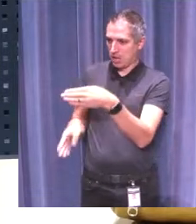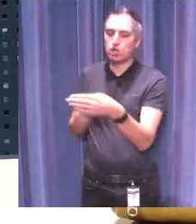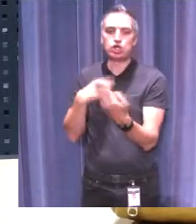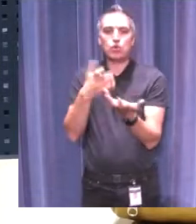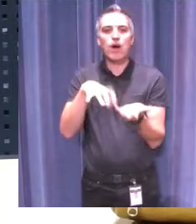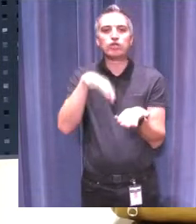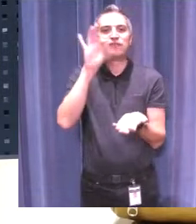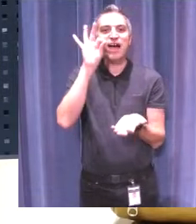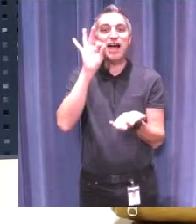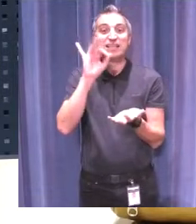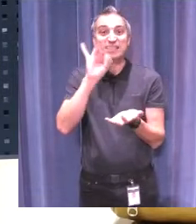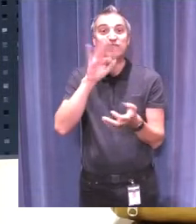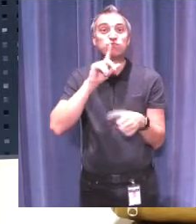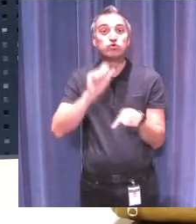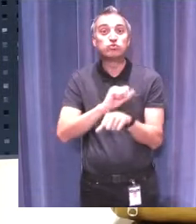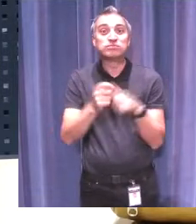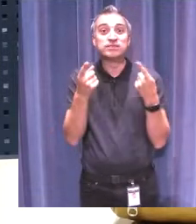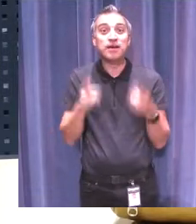out if that's happening.